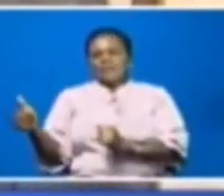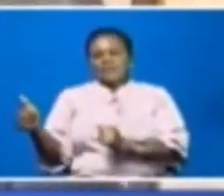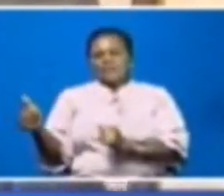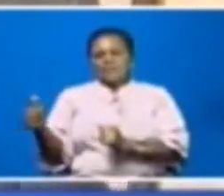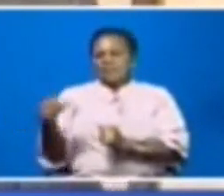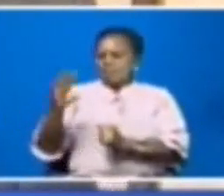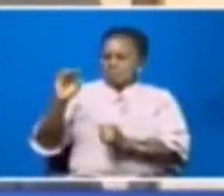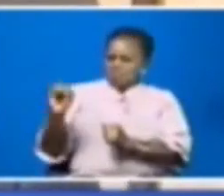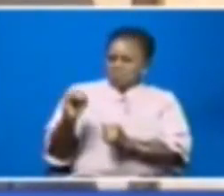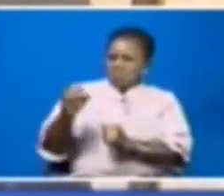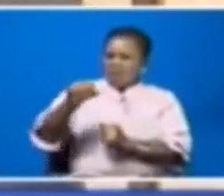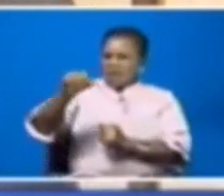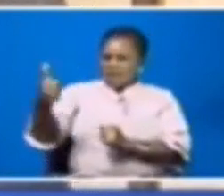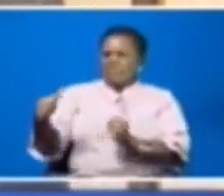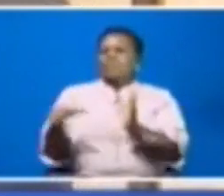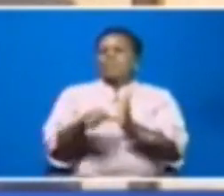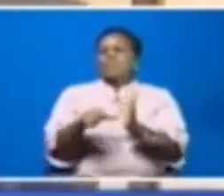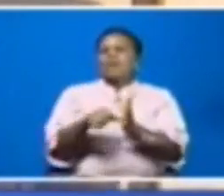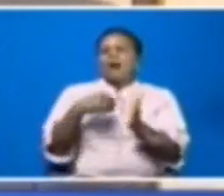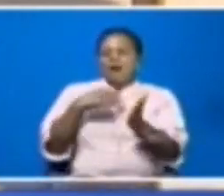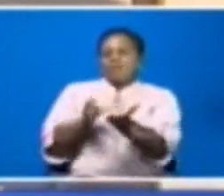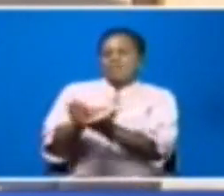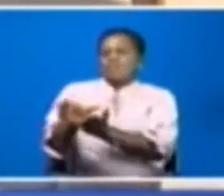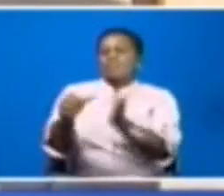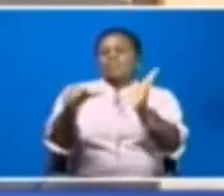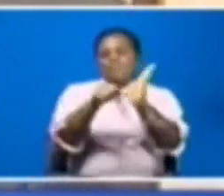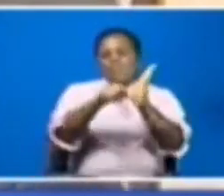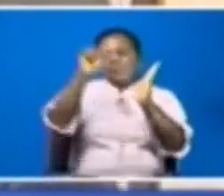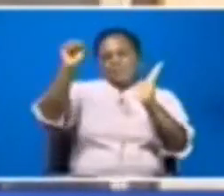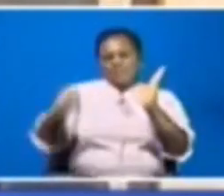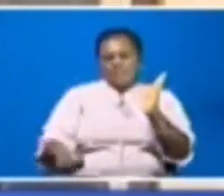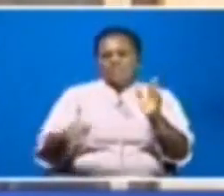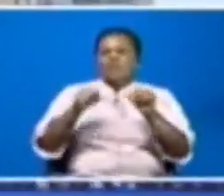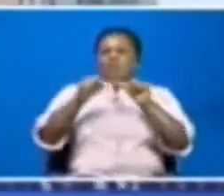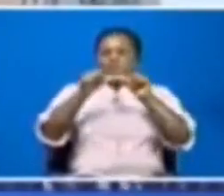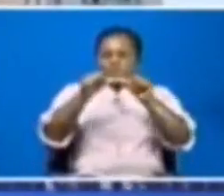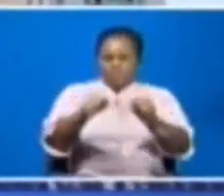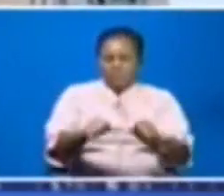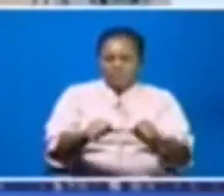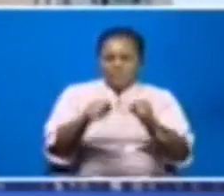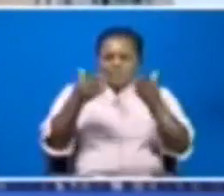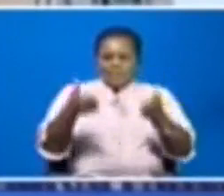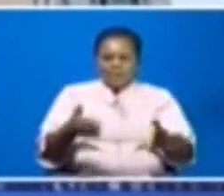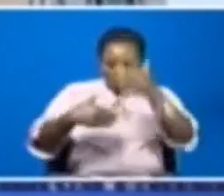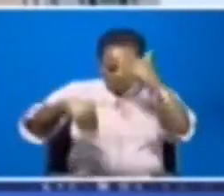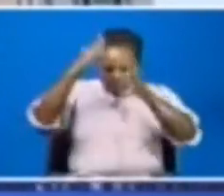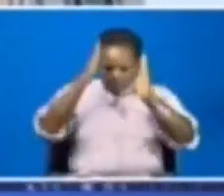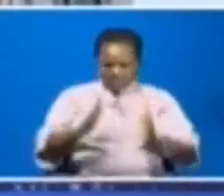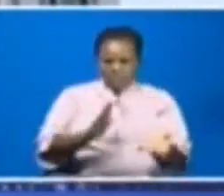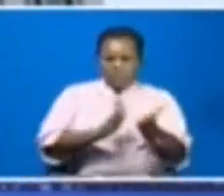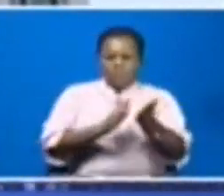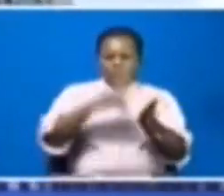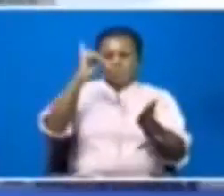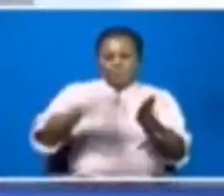And then we are saying, oh, there's a funding problem. Of course there will be a funding problem and it will persist. Sasa Profesa Maghoa